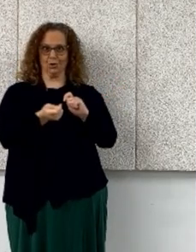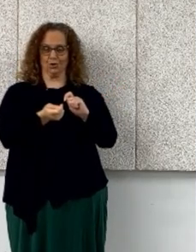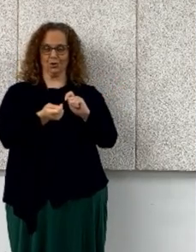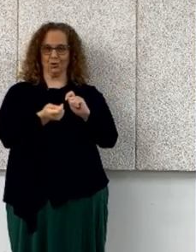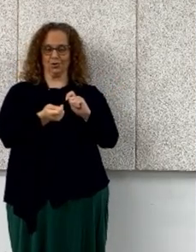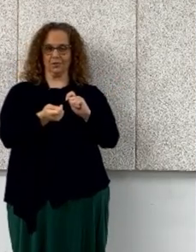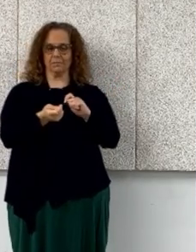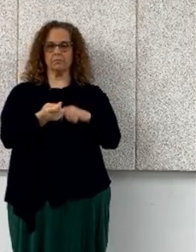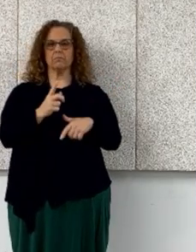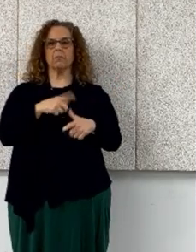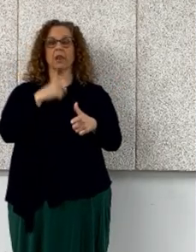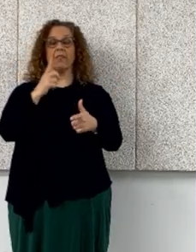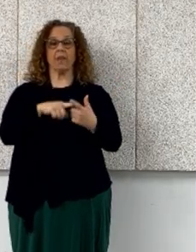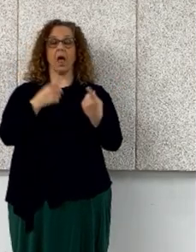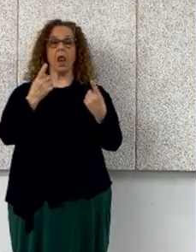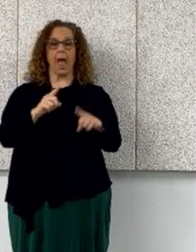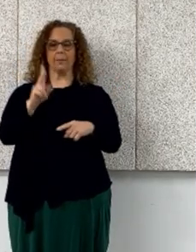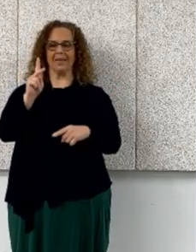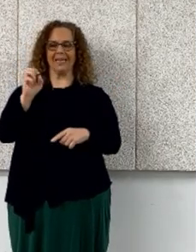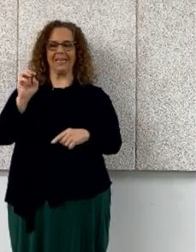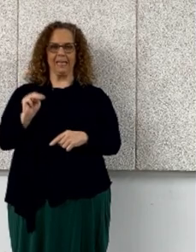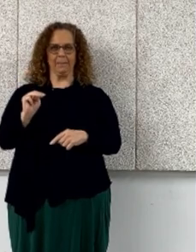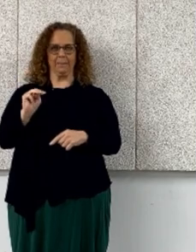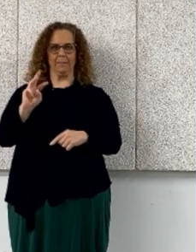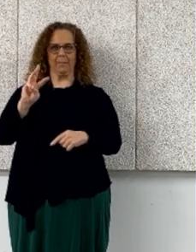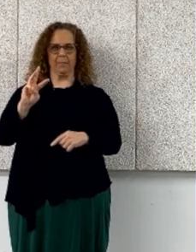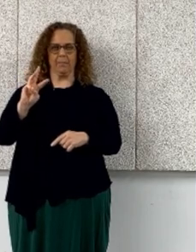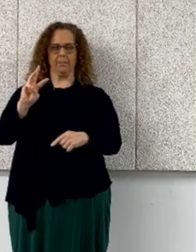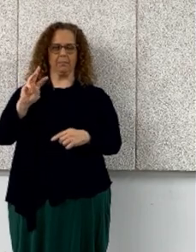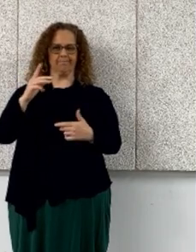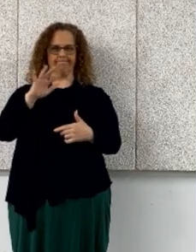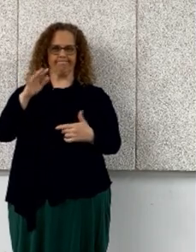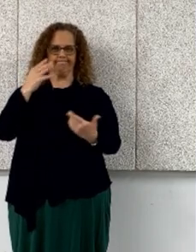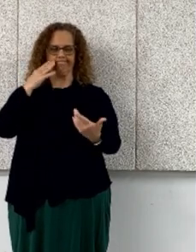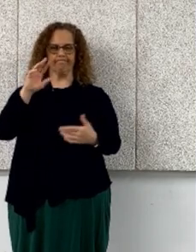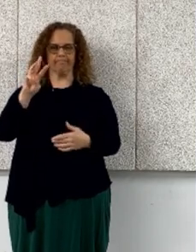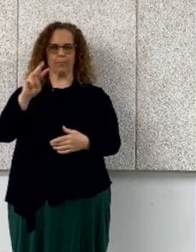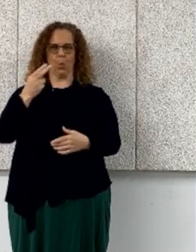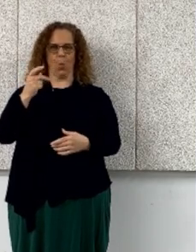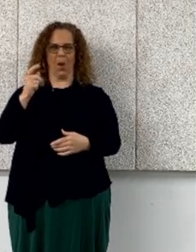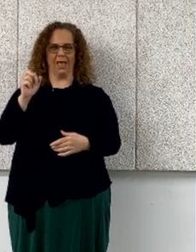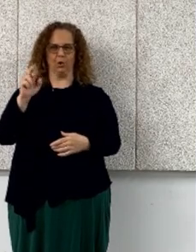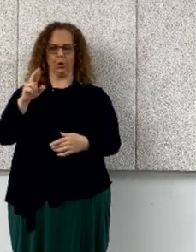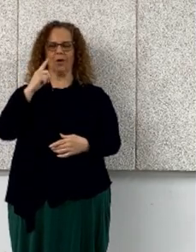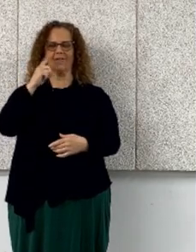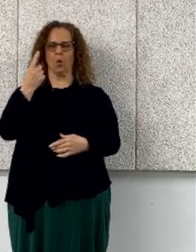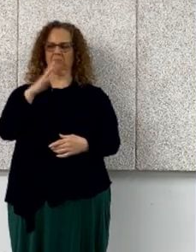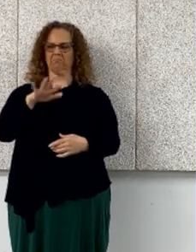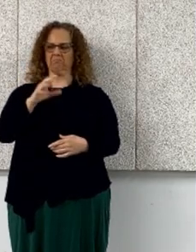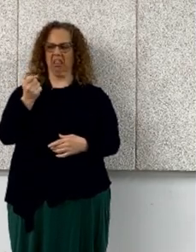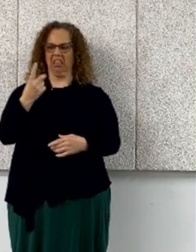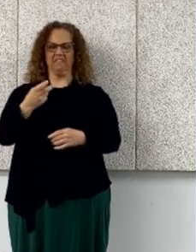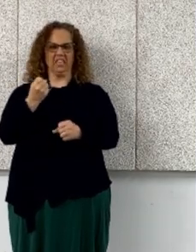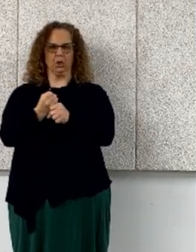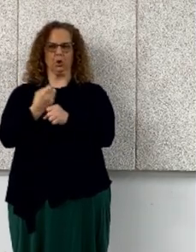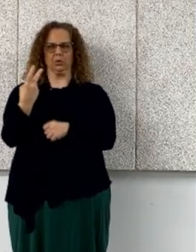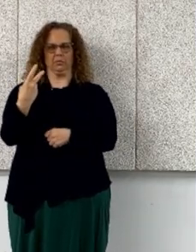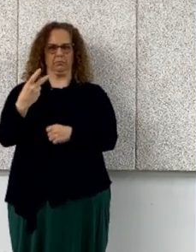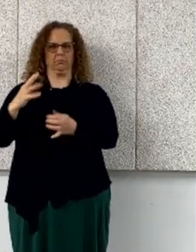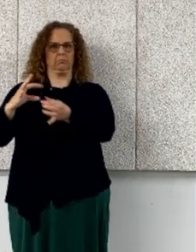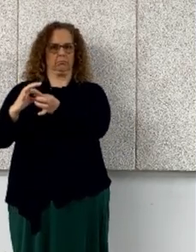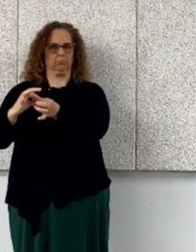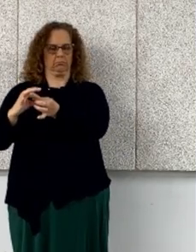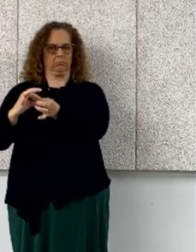time. And then Kim Whitener joined, and for 10 years, or 11 years, was a partner with me, where we both reported to the